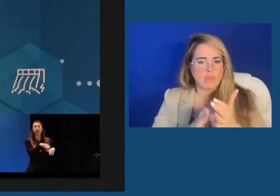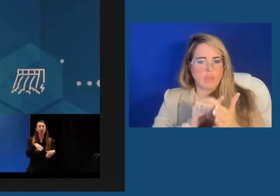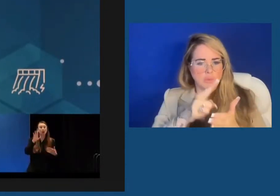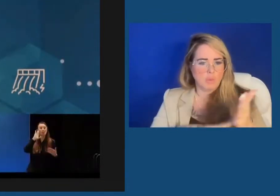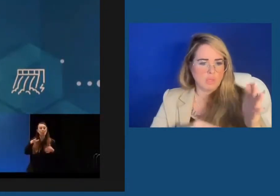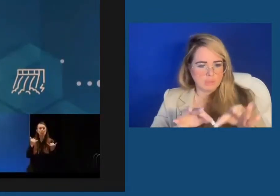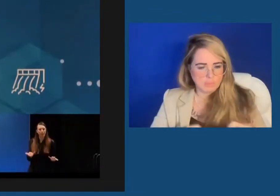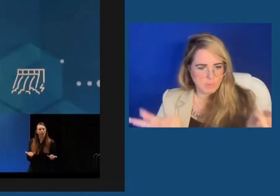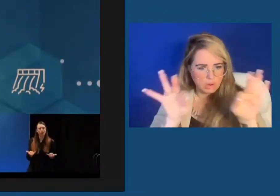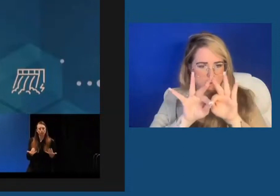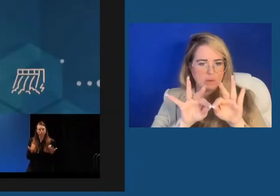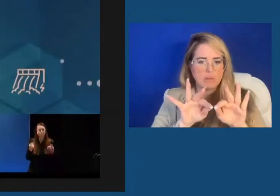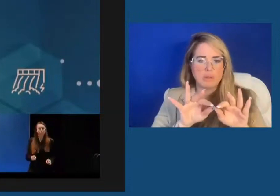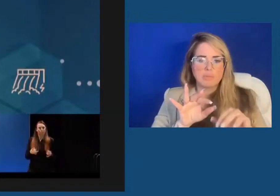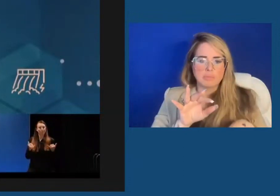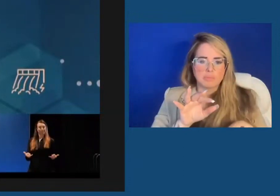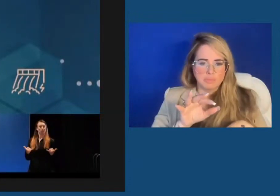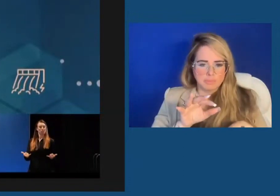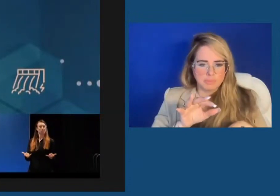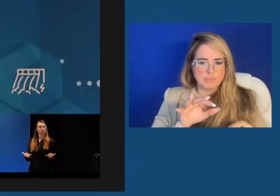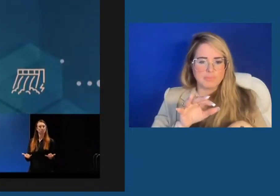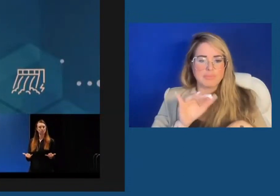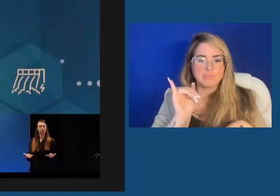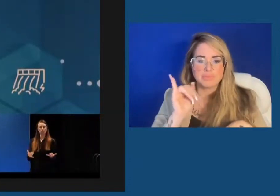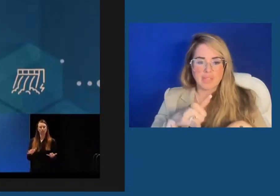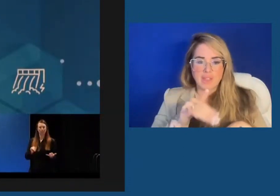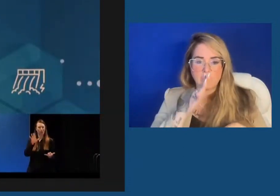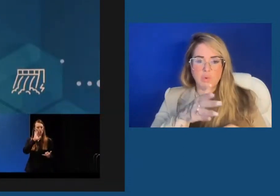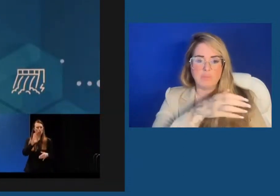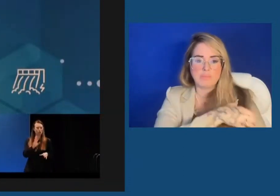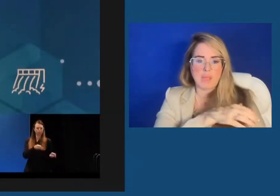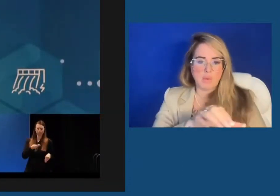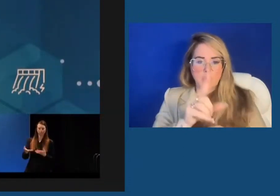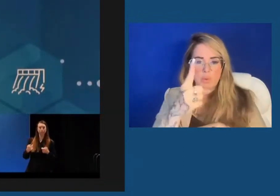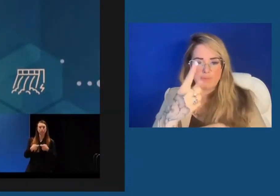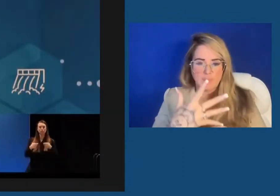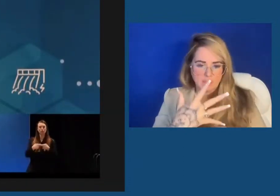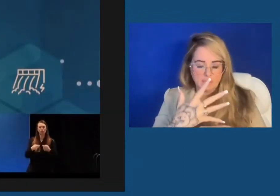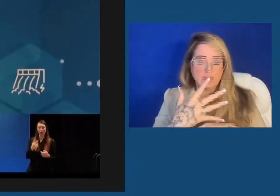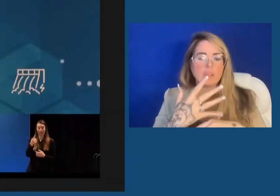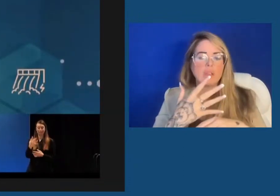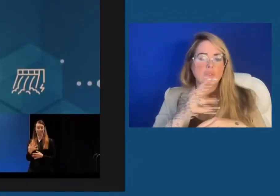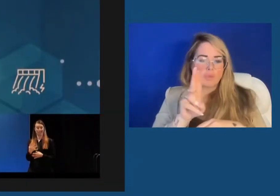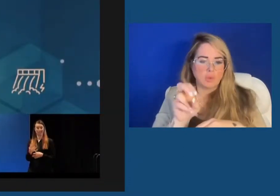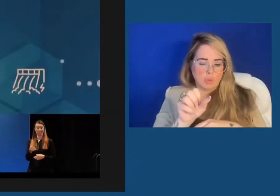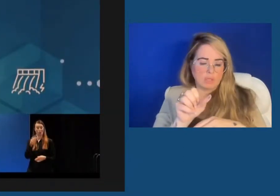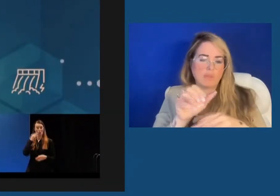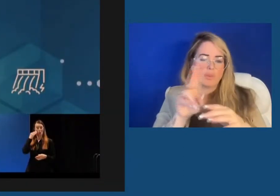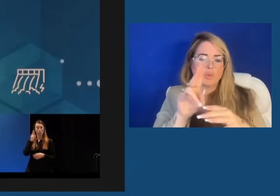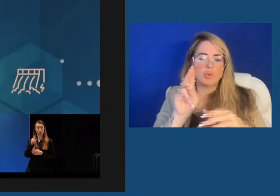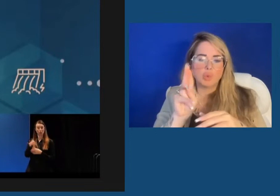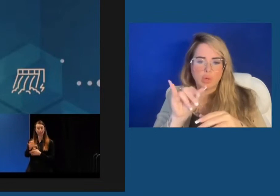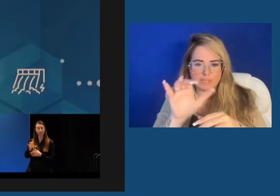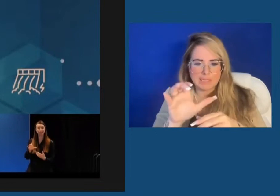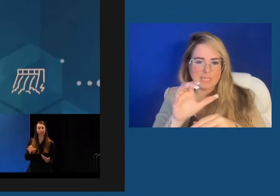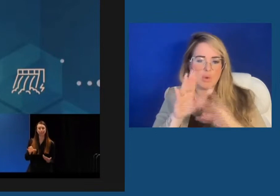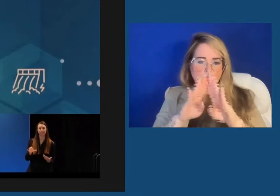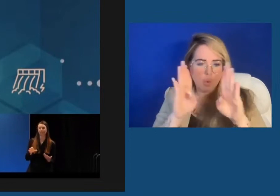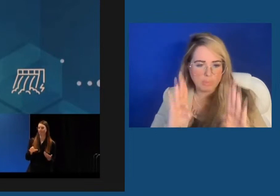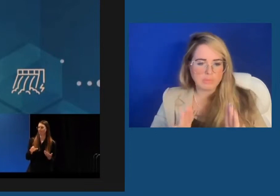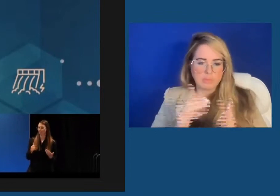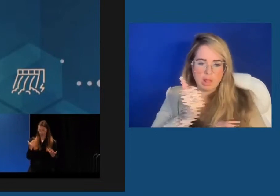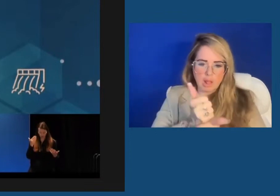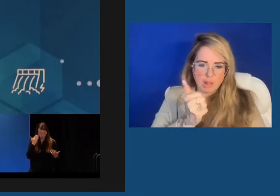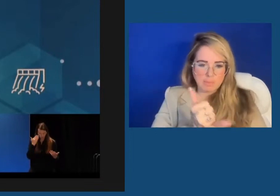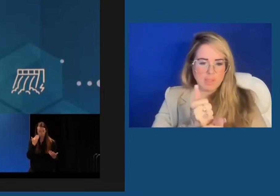is happening as we speak. This will power 1/5 of New York City's homes. Reduce our reliance on peaker plants. All the talk about